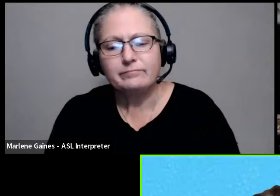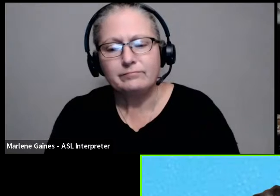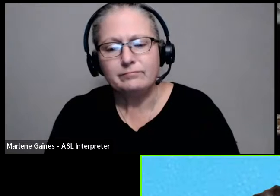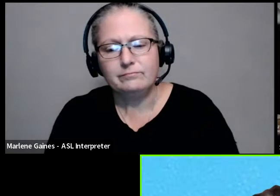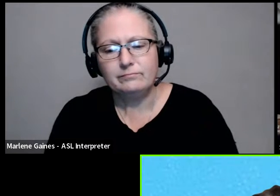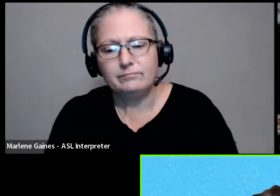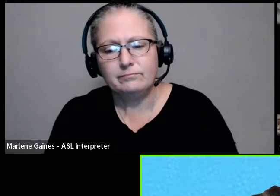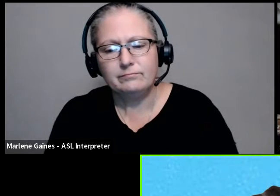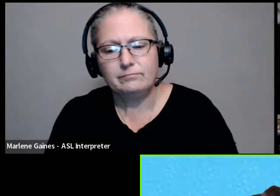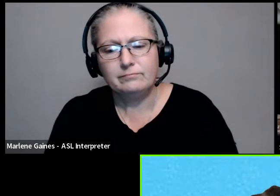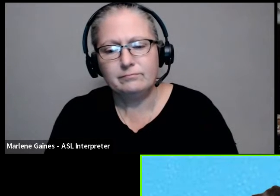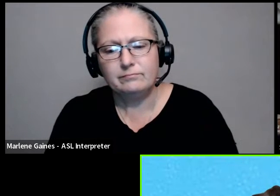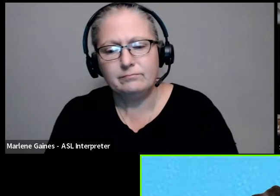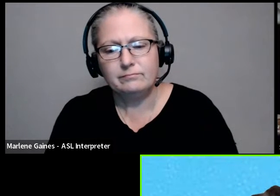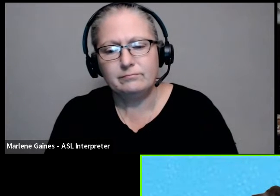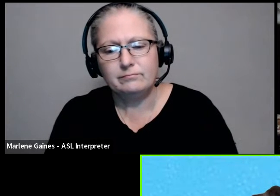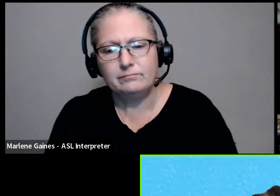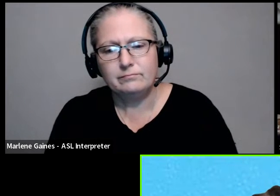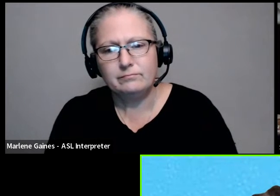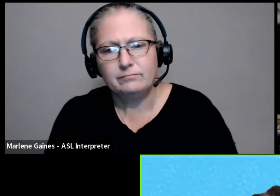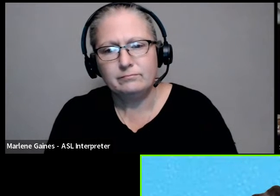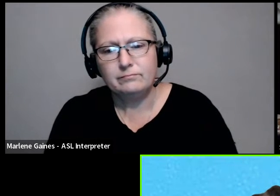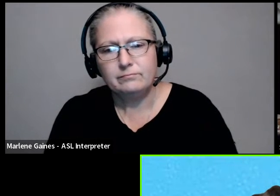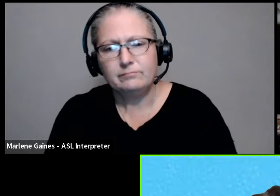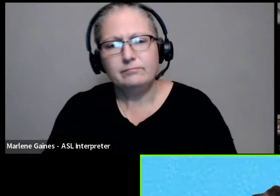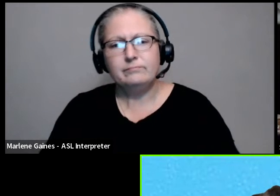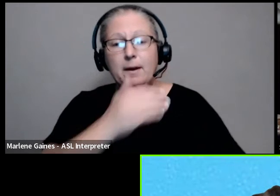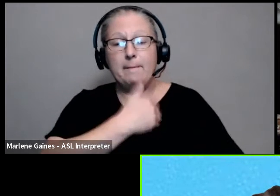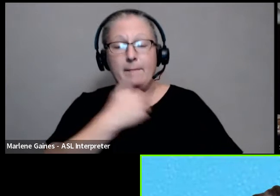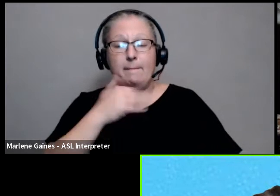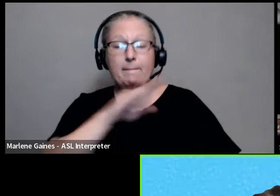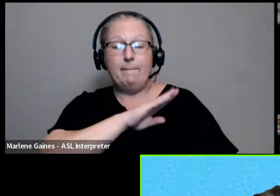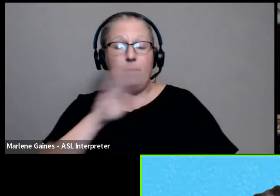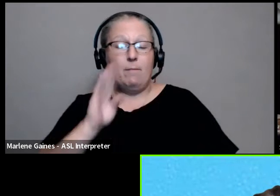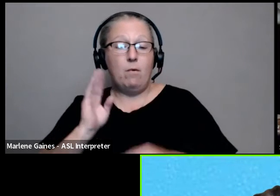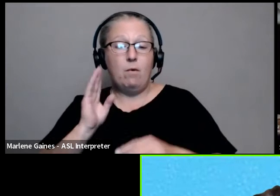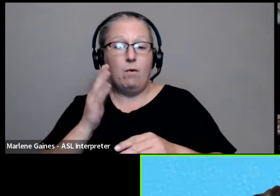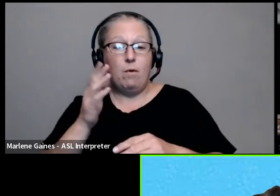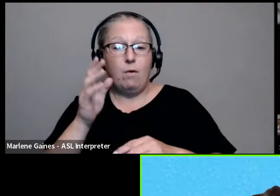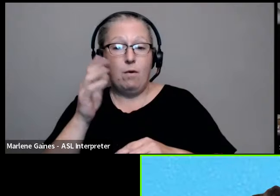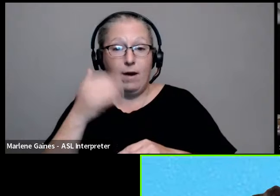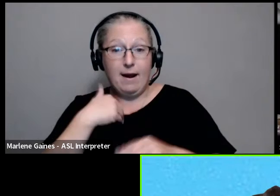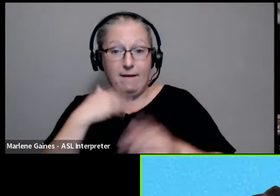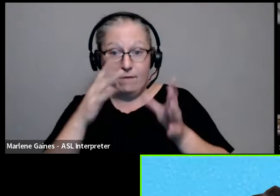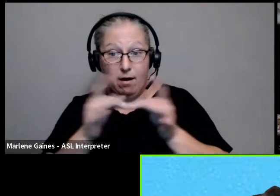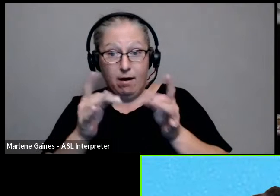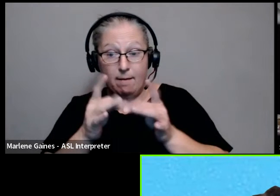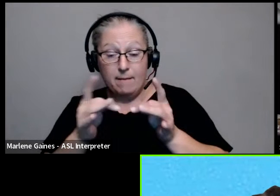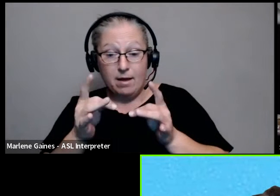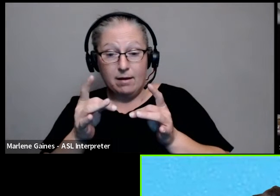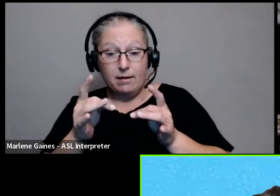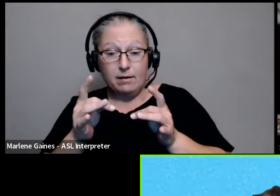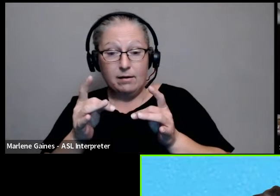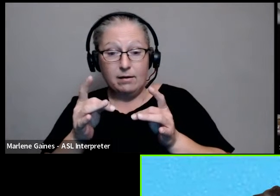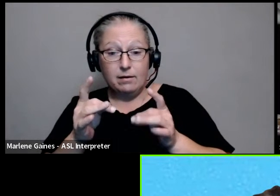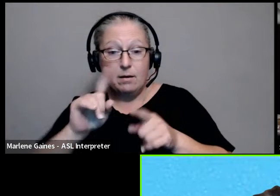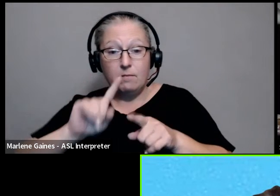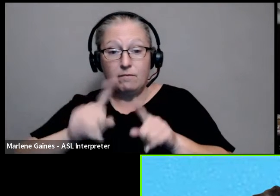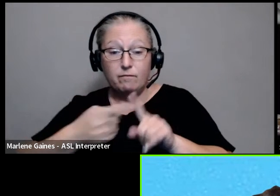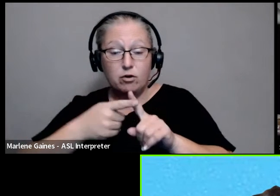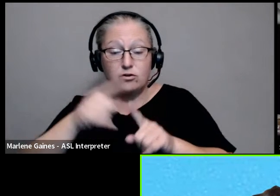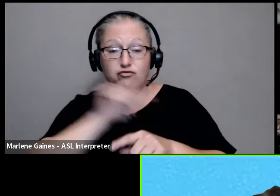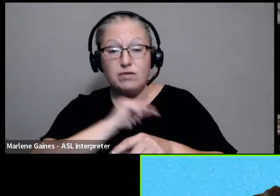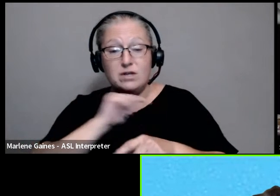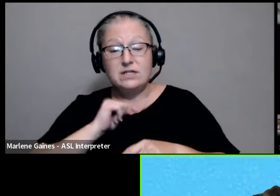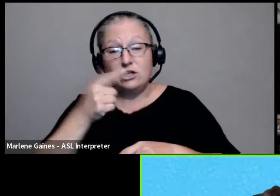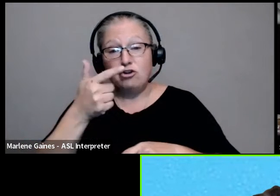hearing some background. Oh, thank you. Do any members of the board have any comments? We can begin with Trustee Griffin.